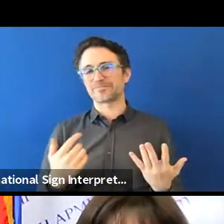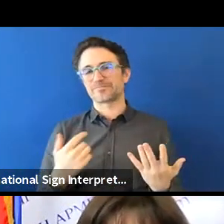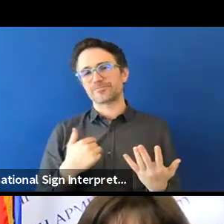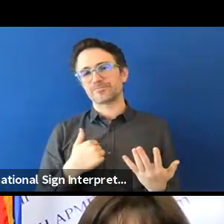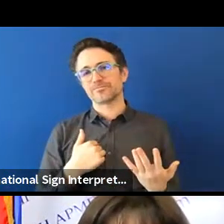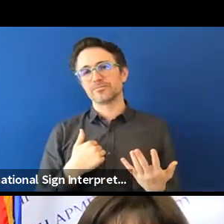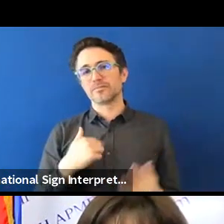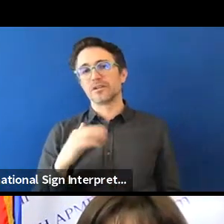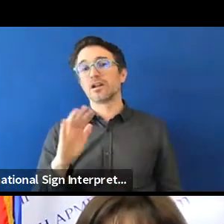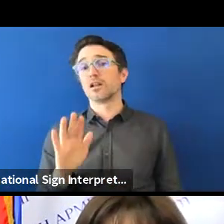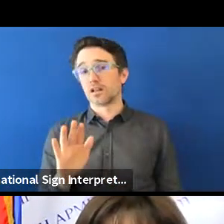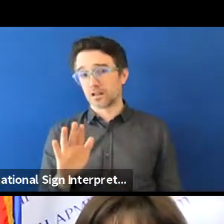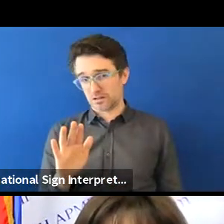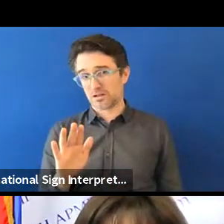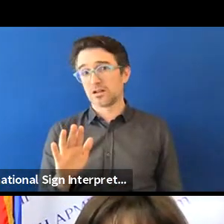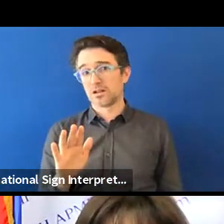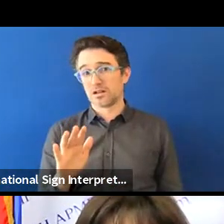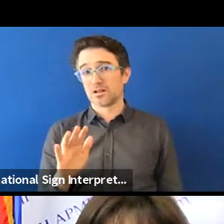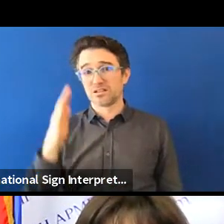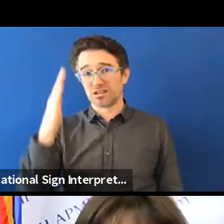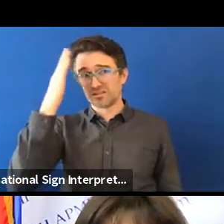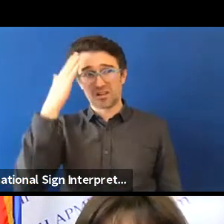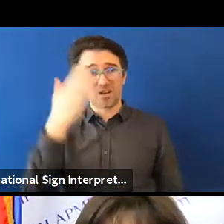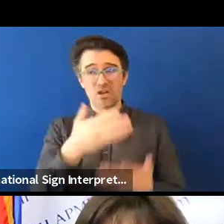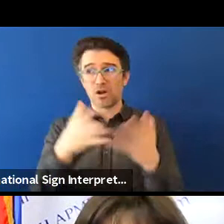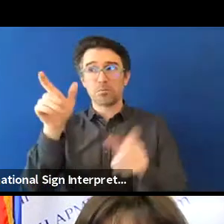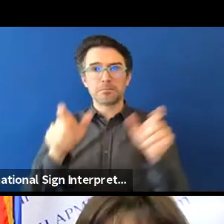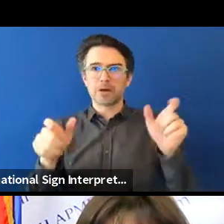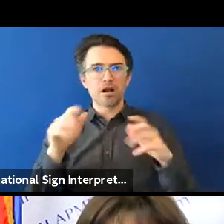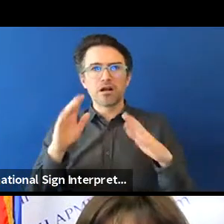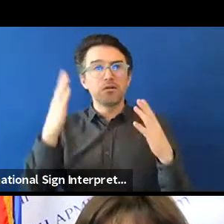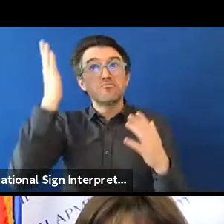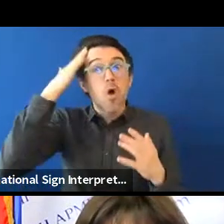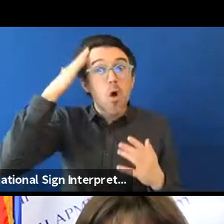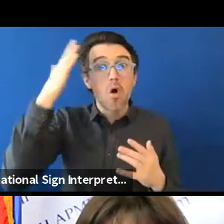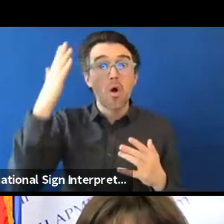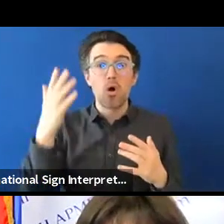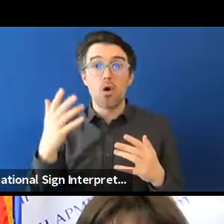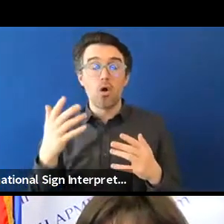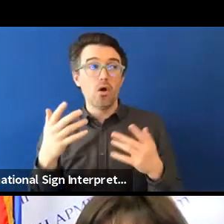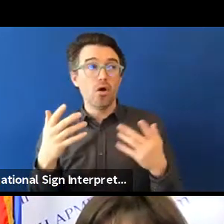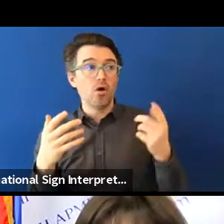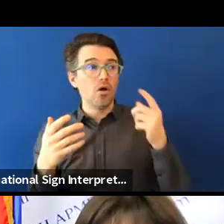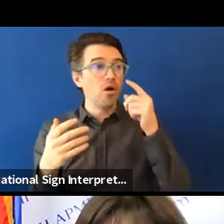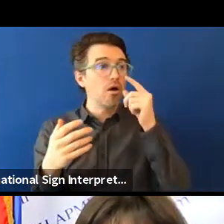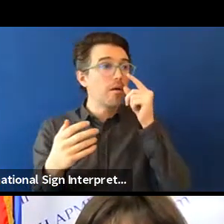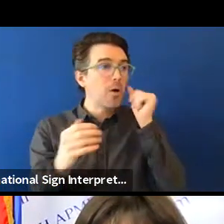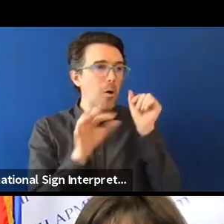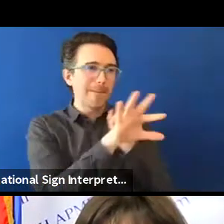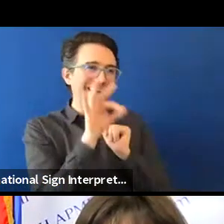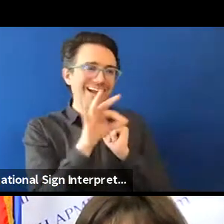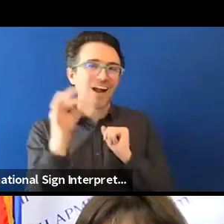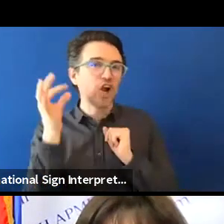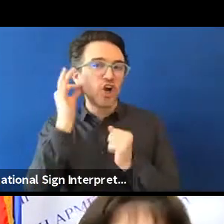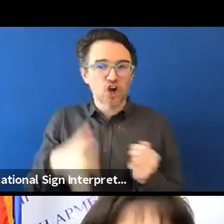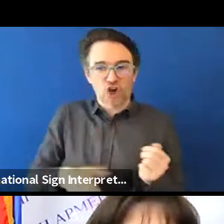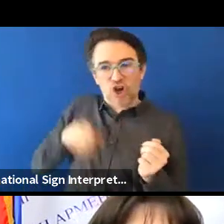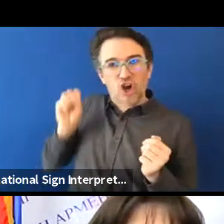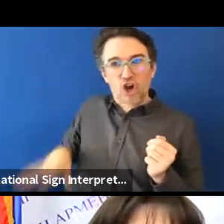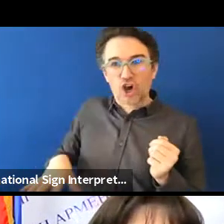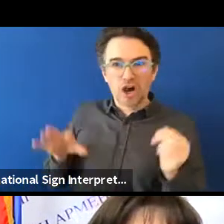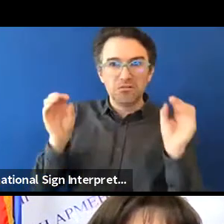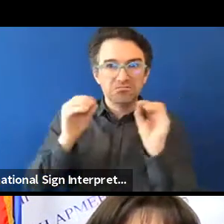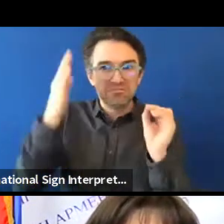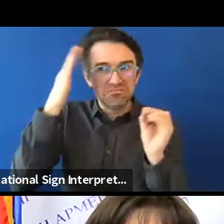devastating harmful practices for the well-being of women and girls. referring to have a son instead of